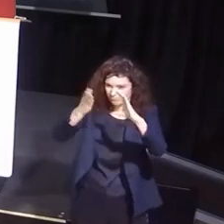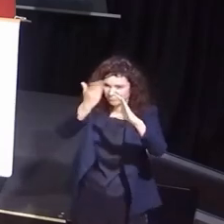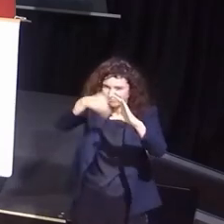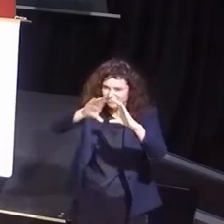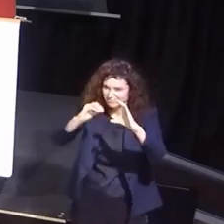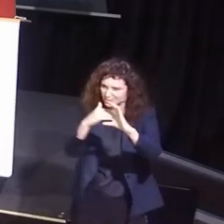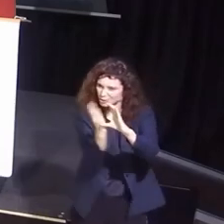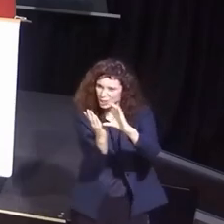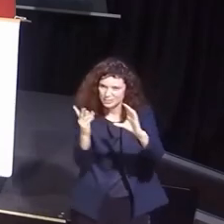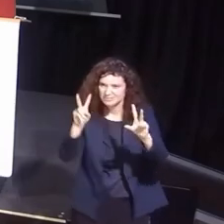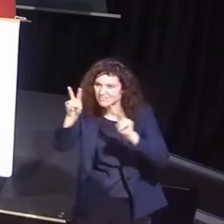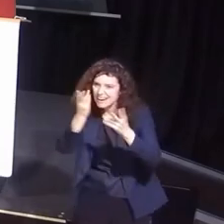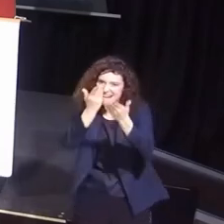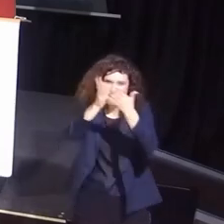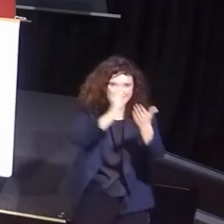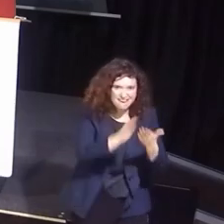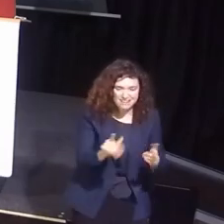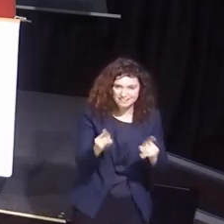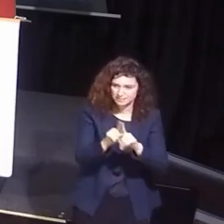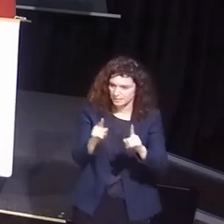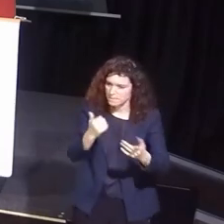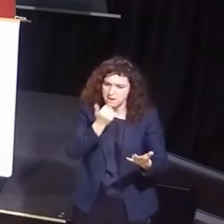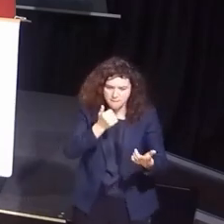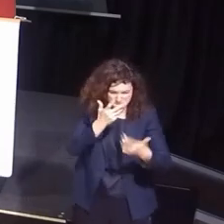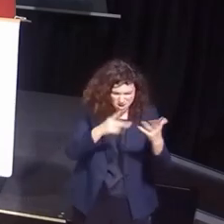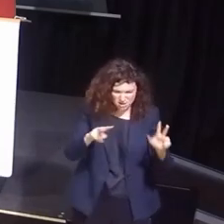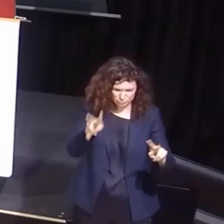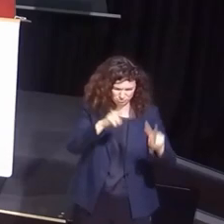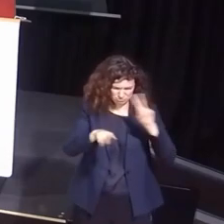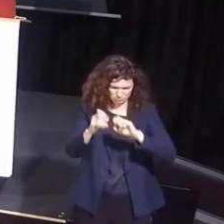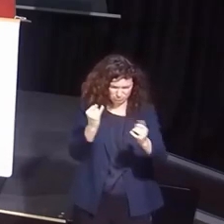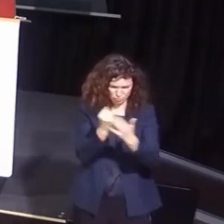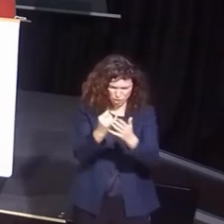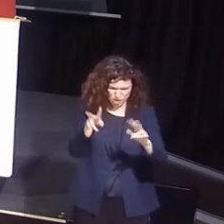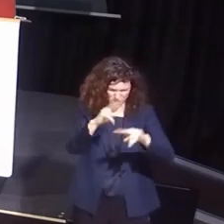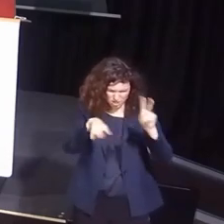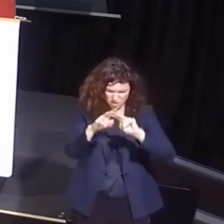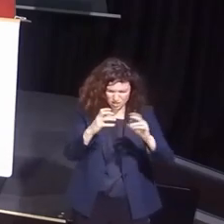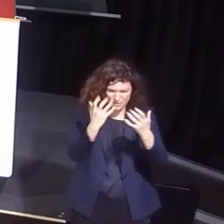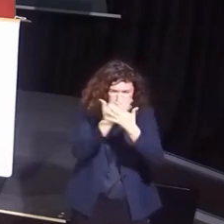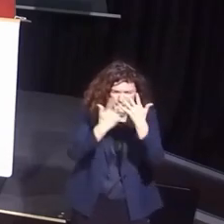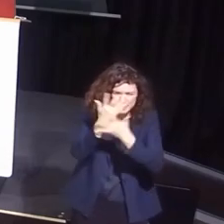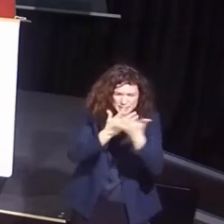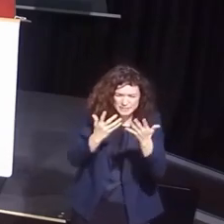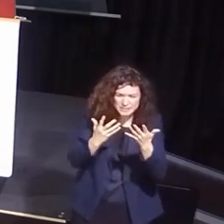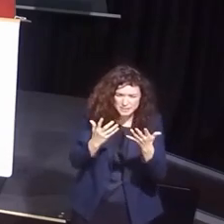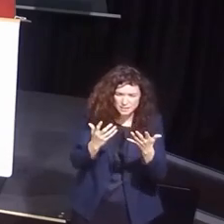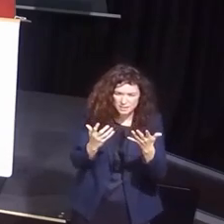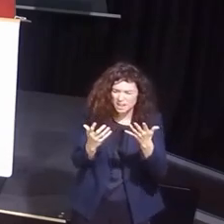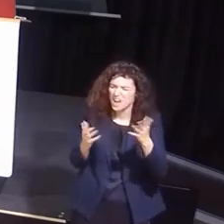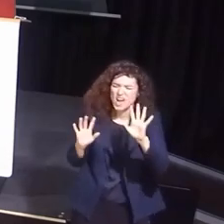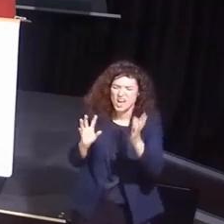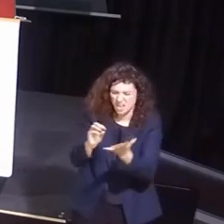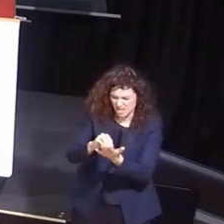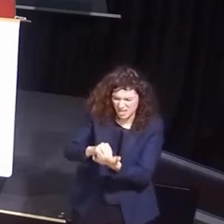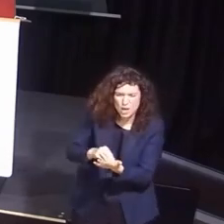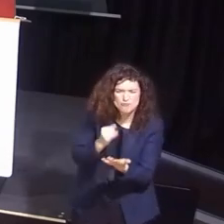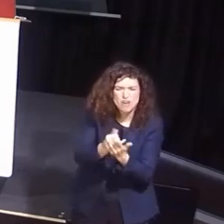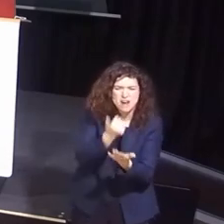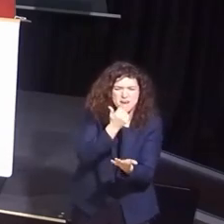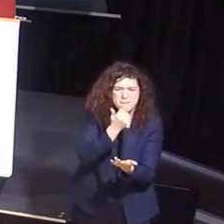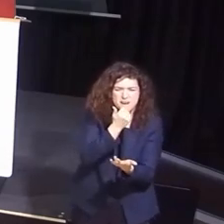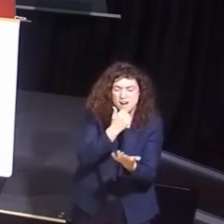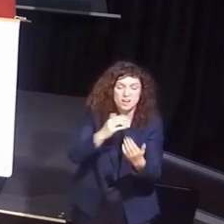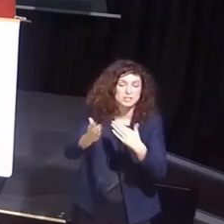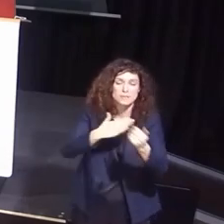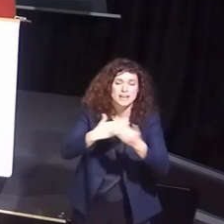read the numbers are all wrong. My mod like pings me like, hey, like you, like those aren't the numbers. And I was like, oh, I messed all the numbers up, but I have the